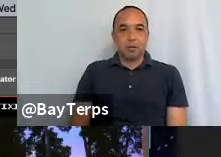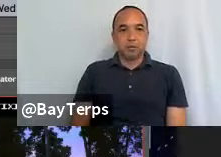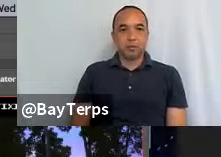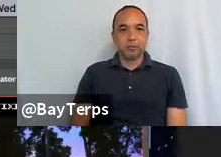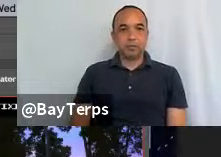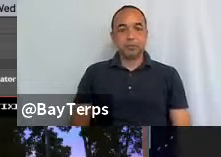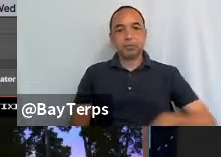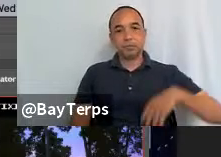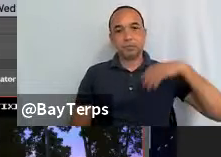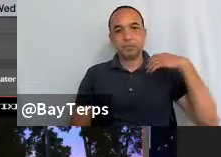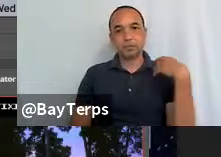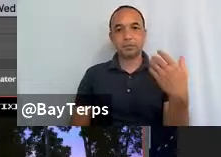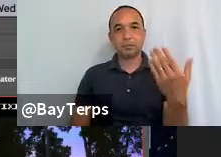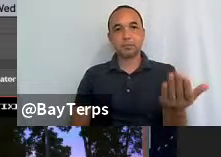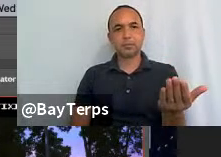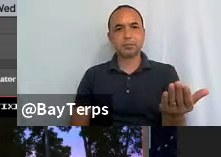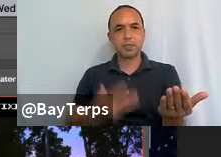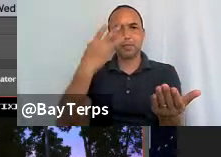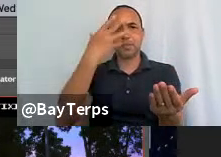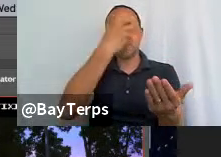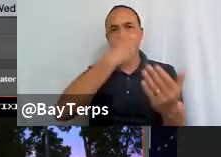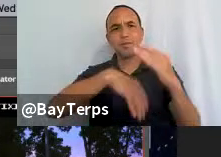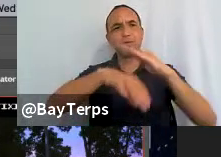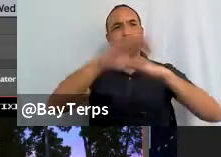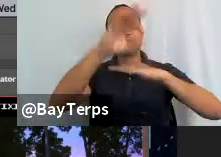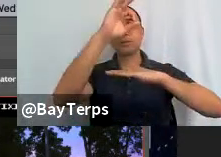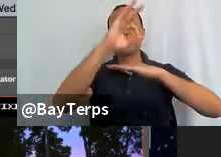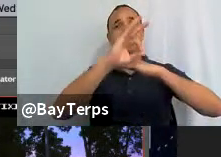So here we have a beautiful sunset.